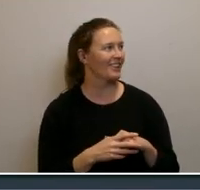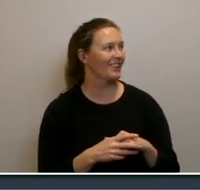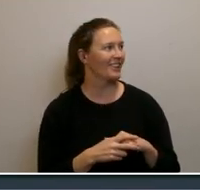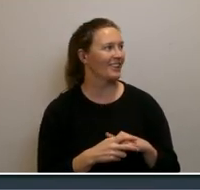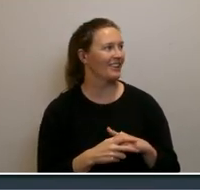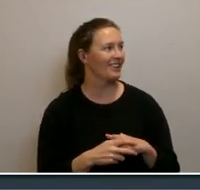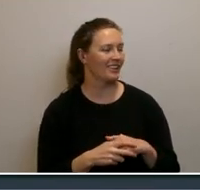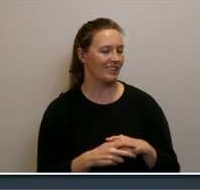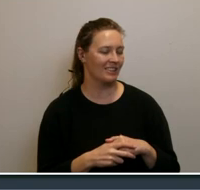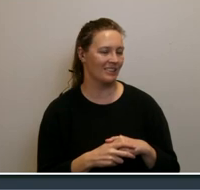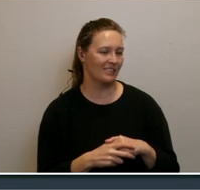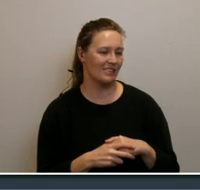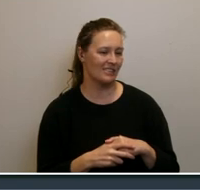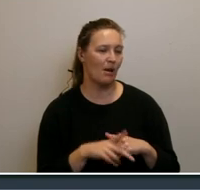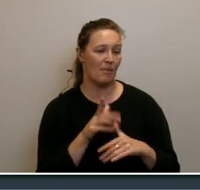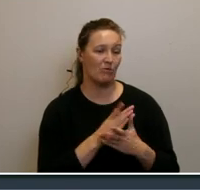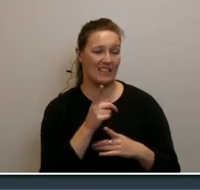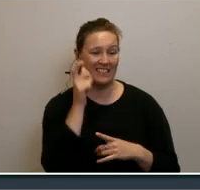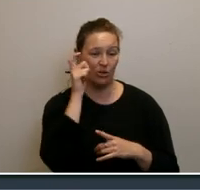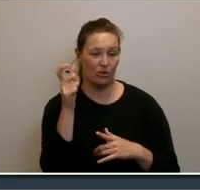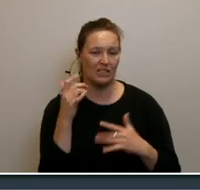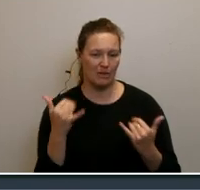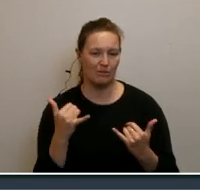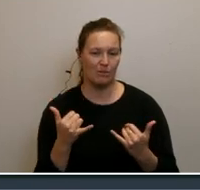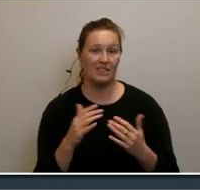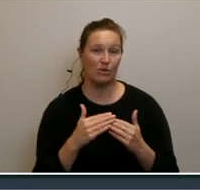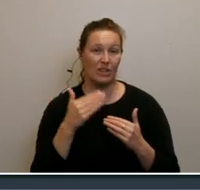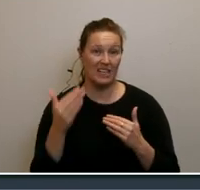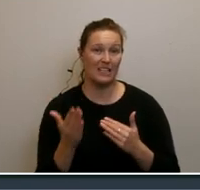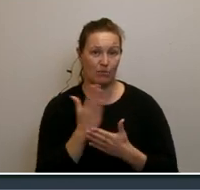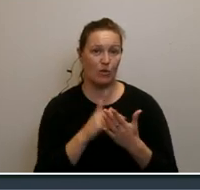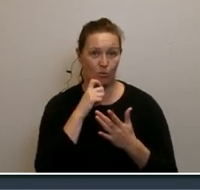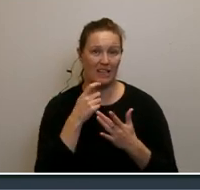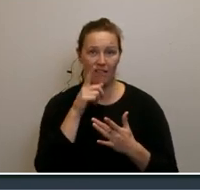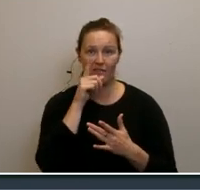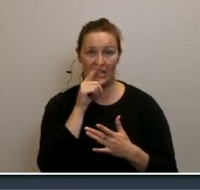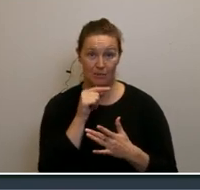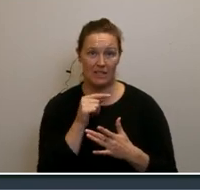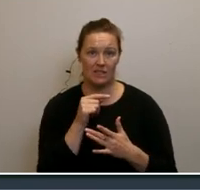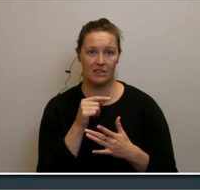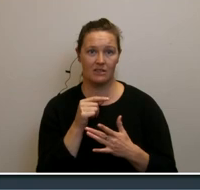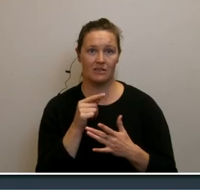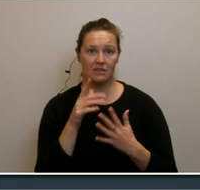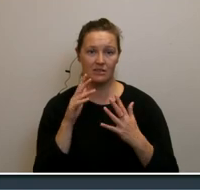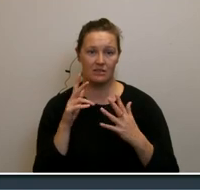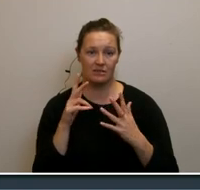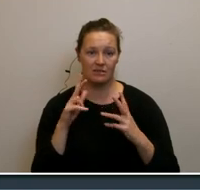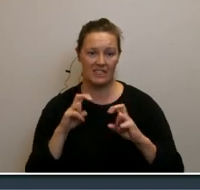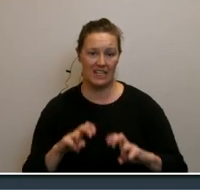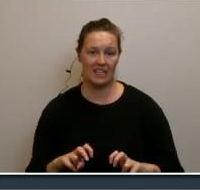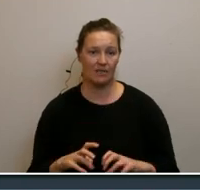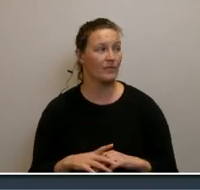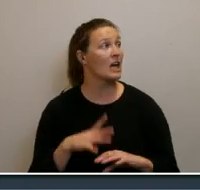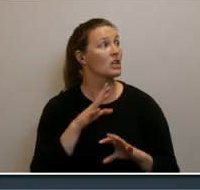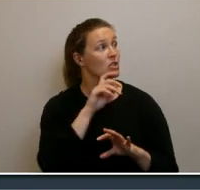of ones, but this is just a concept. So what we're moving into now is the feasibility study. So it's not